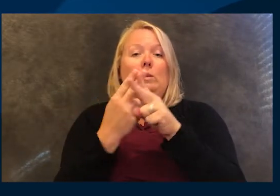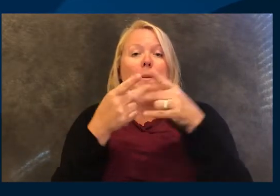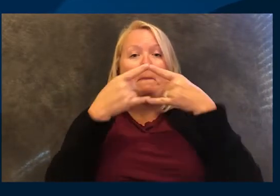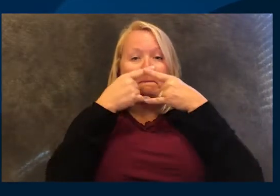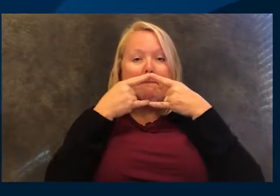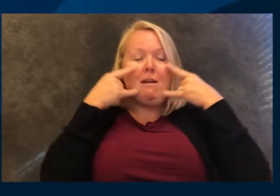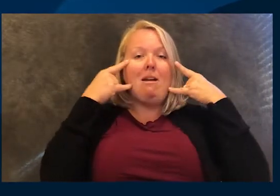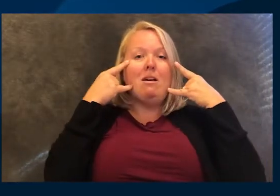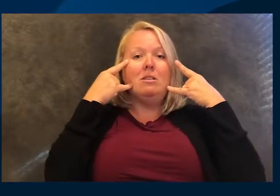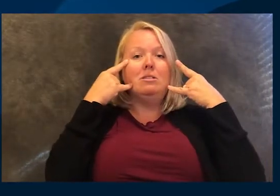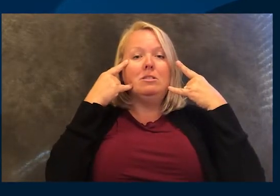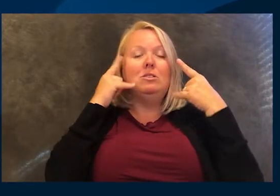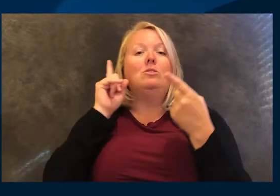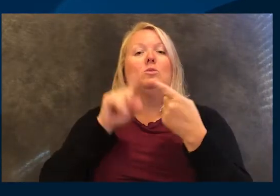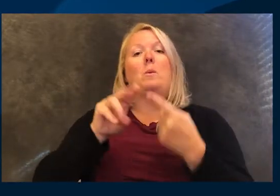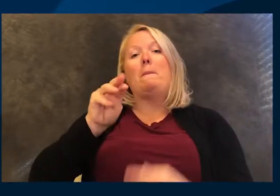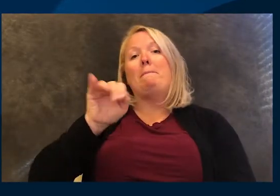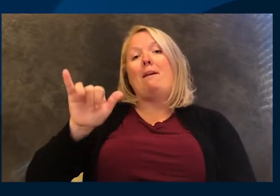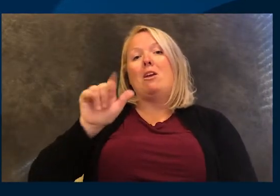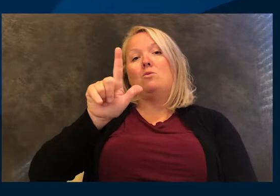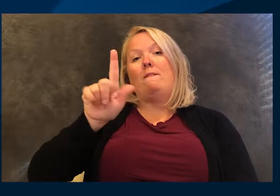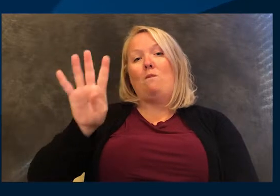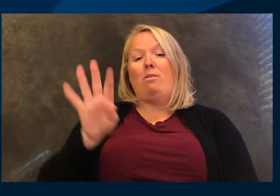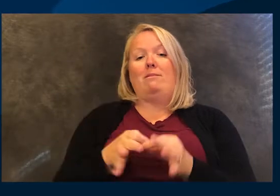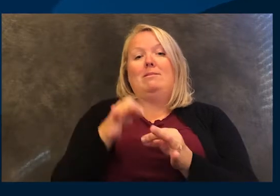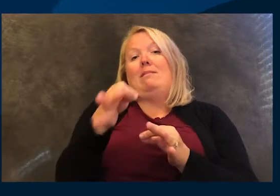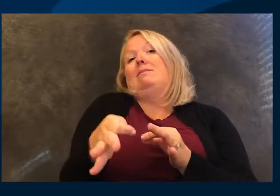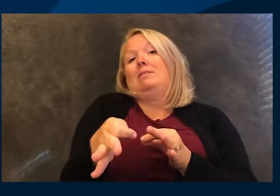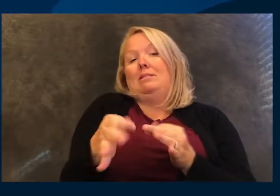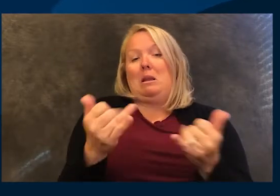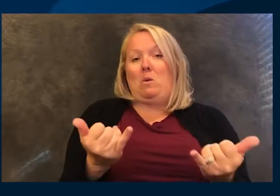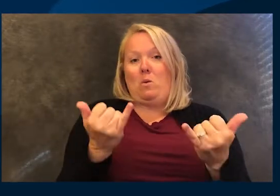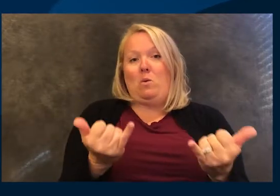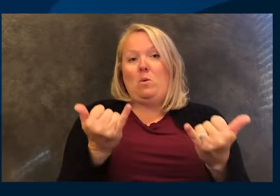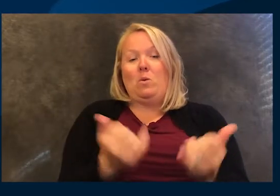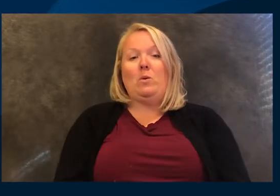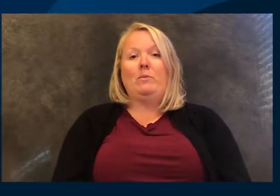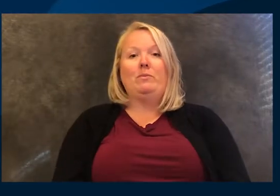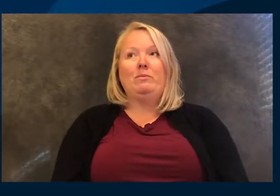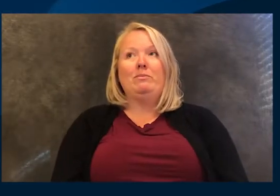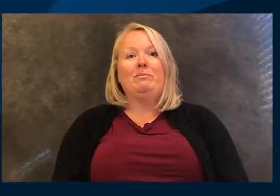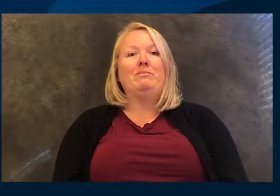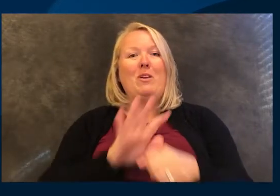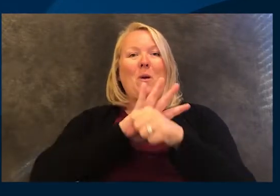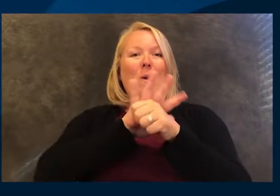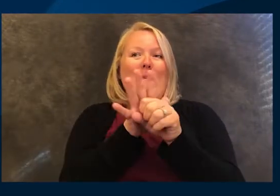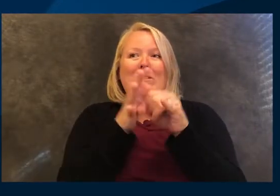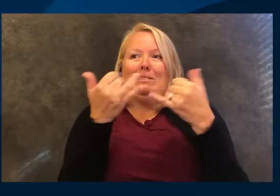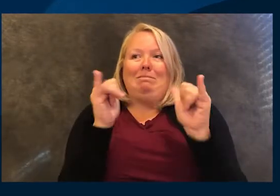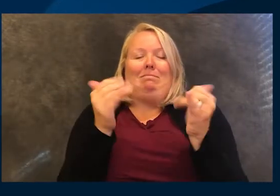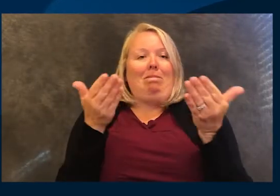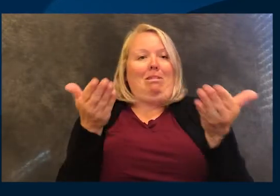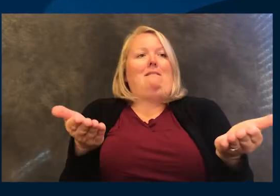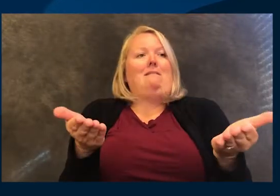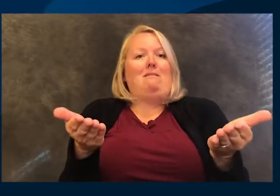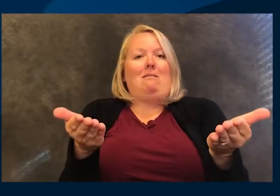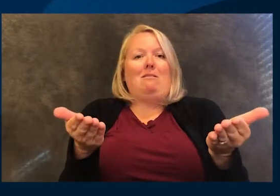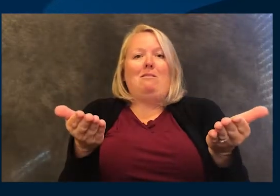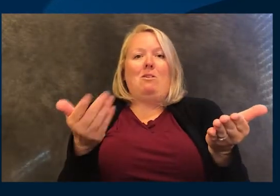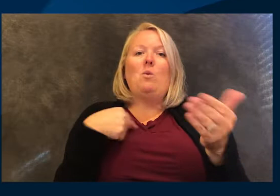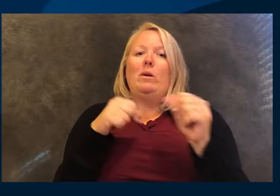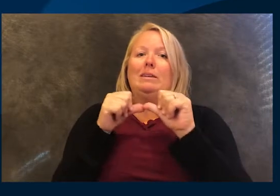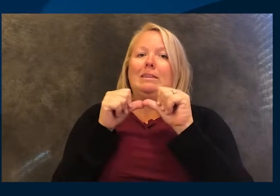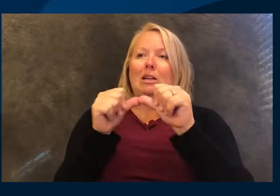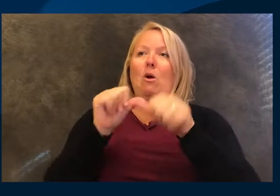point. The epidemic remains in place, and so it requires that we continue an